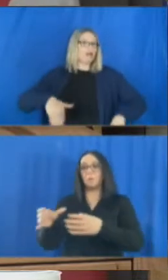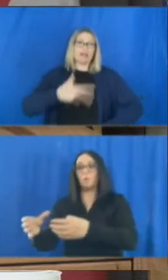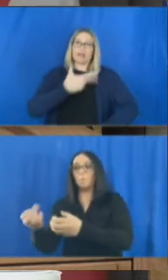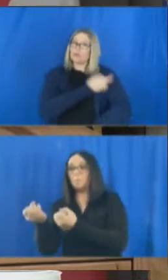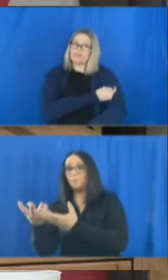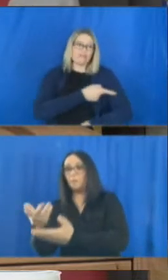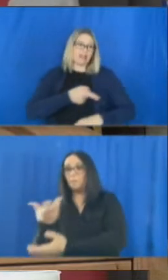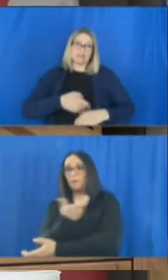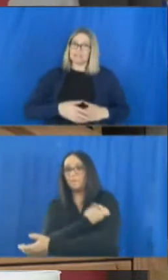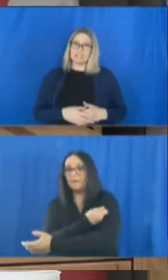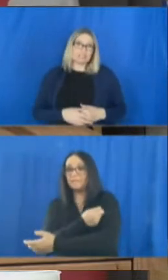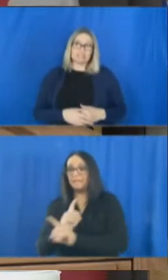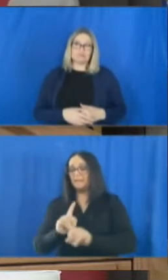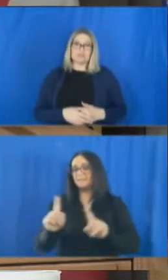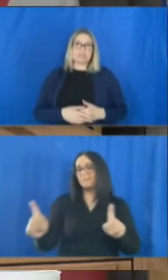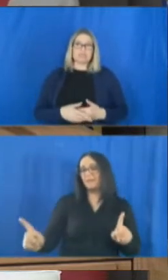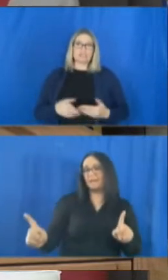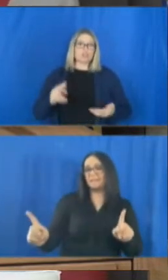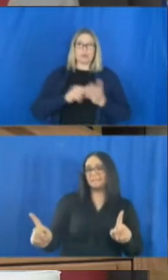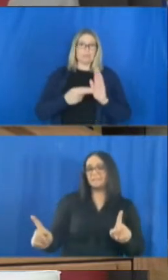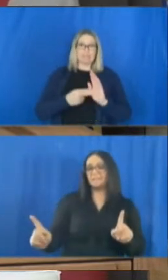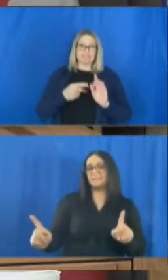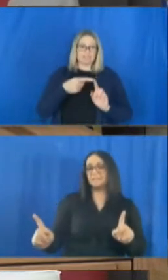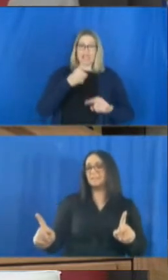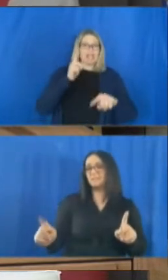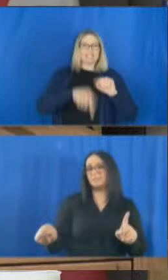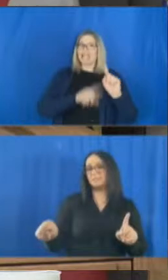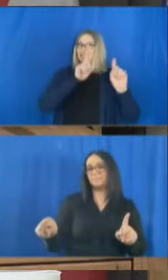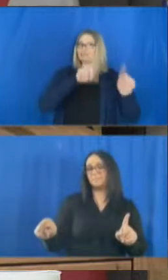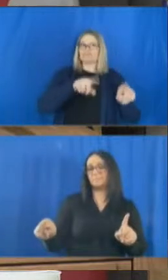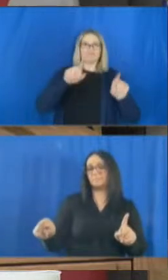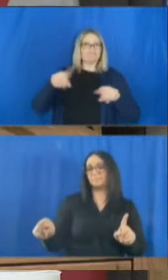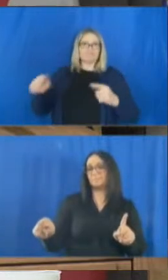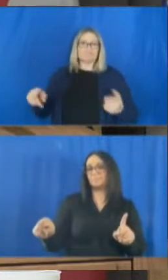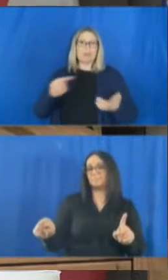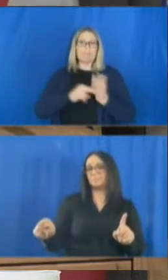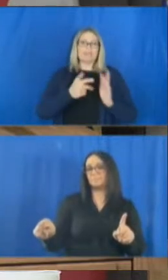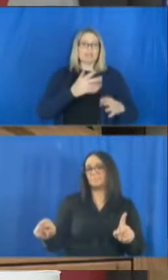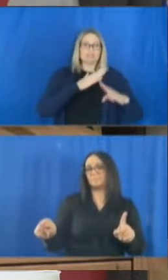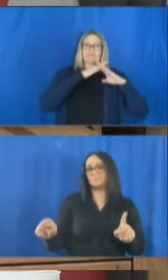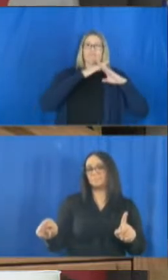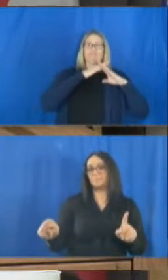higher if you're vaccinated. Thank you. Merci beaucoup. Marie Sutherland with CBC.